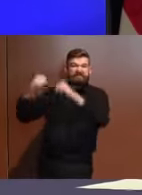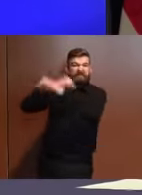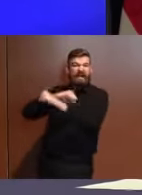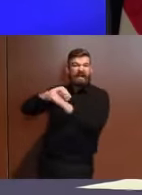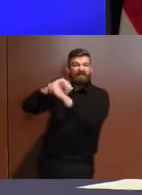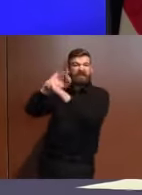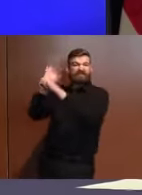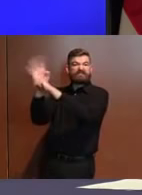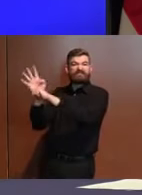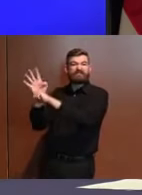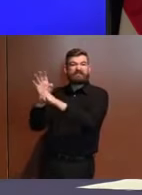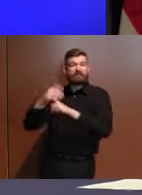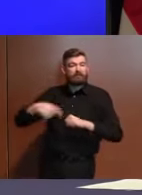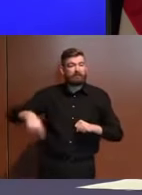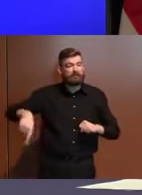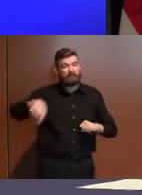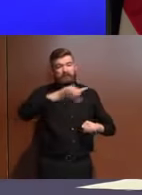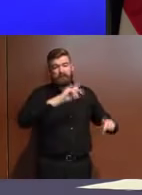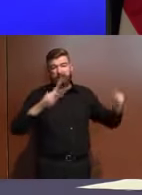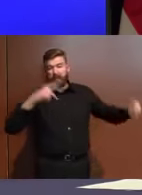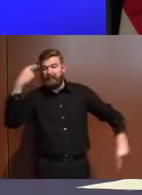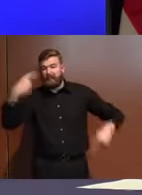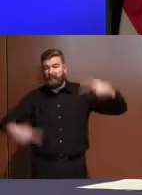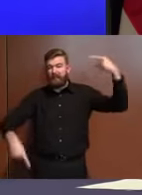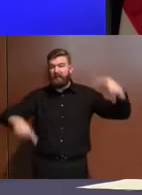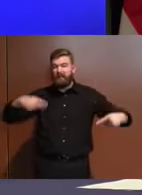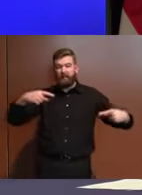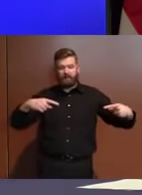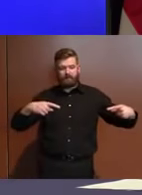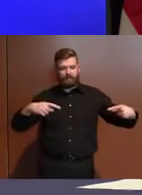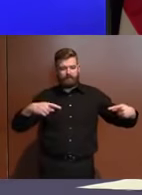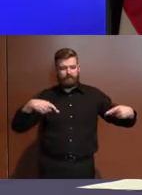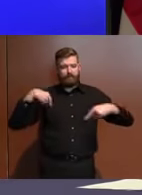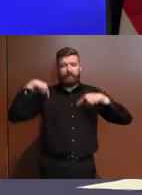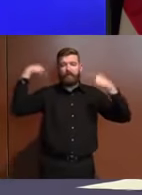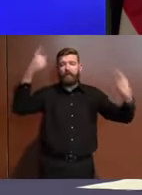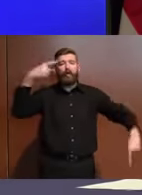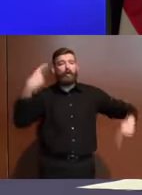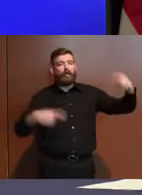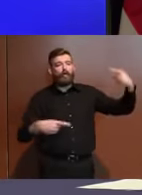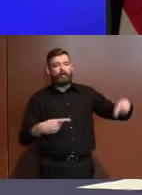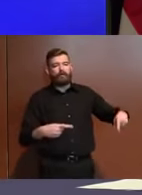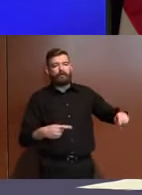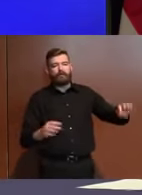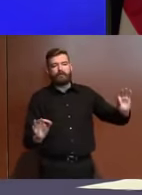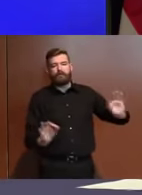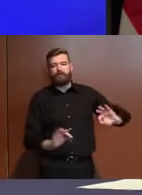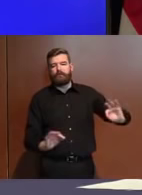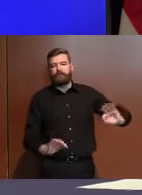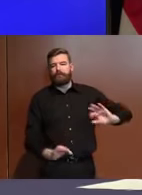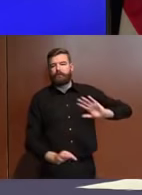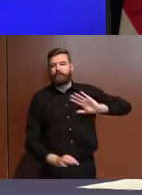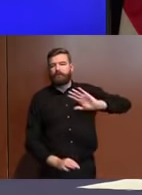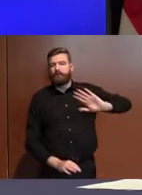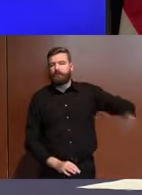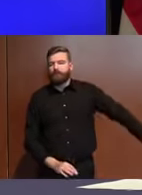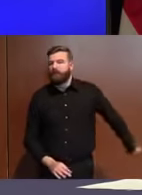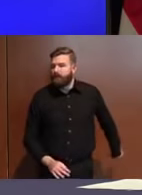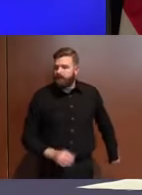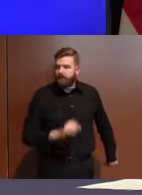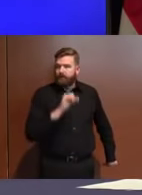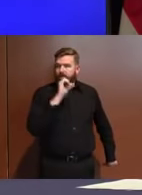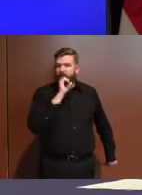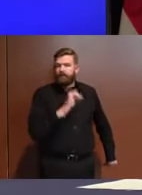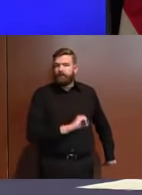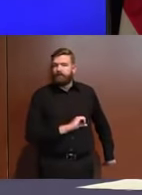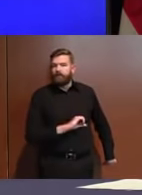not decades, look trivial by comparison to the fight before us. And there's something, as grave as this is,